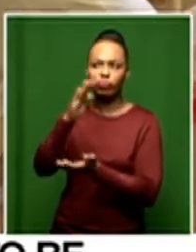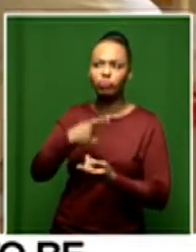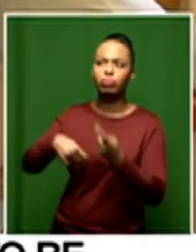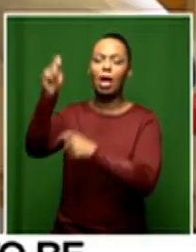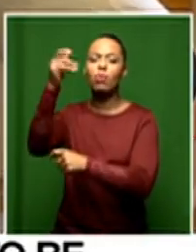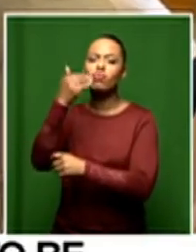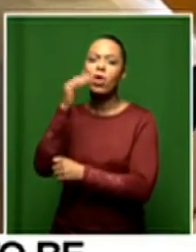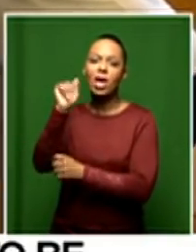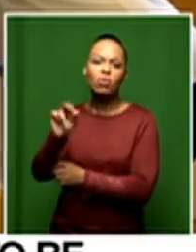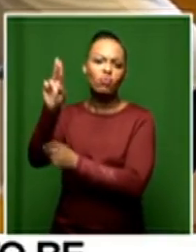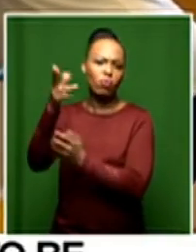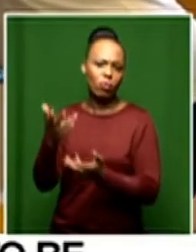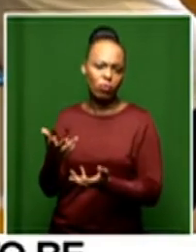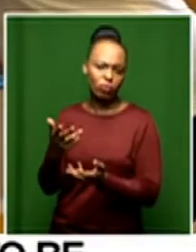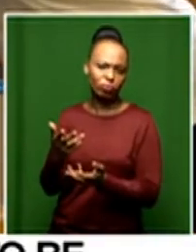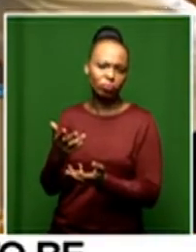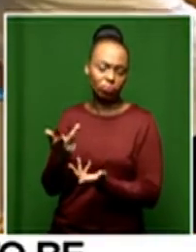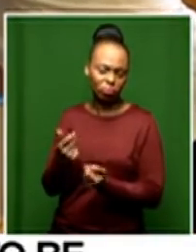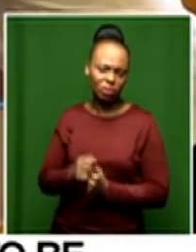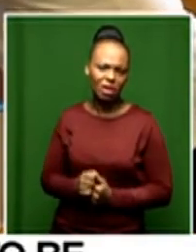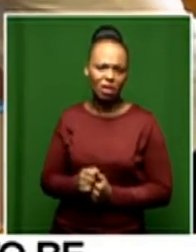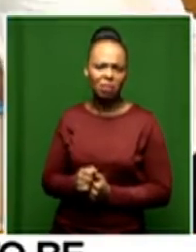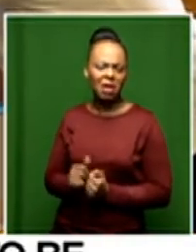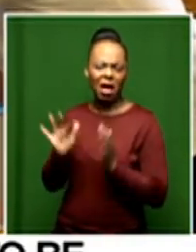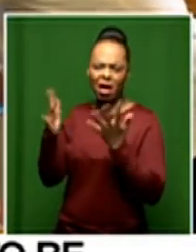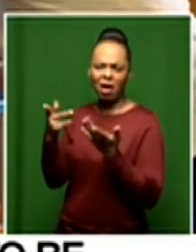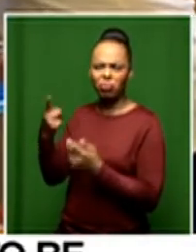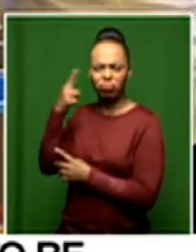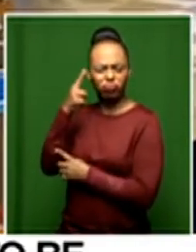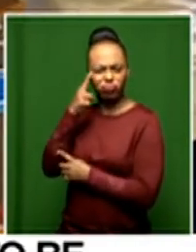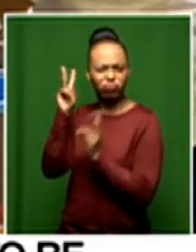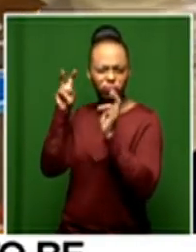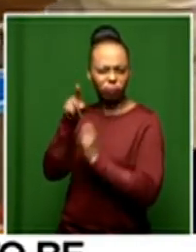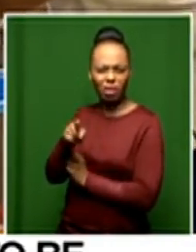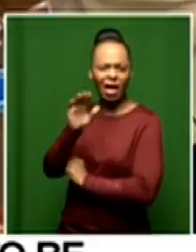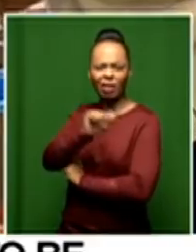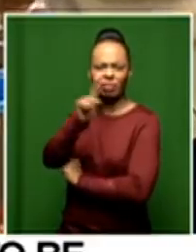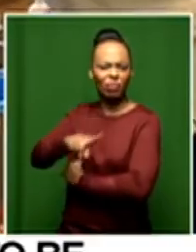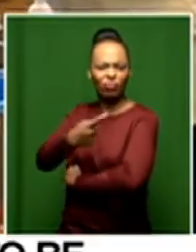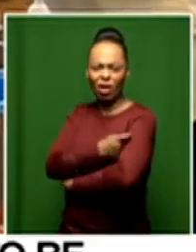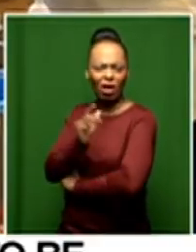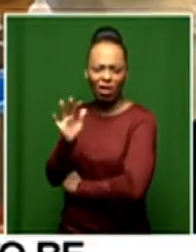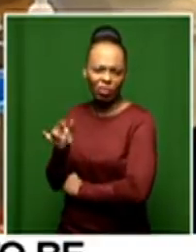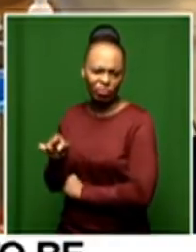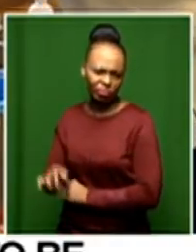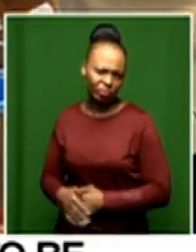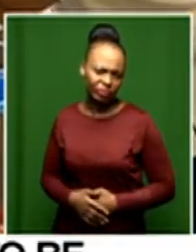we had purchased. So talk to me about your views on AstraZeneca. Okay, so